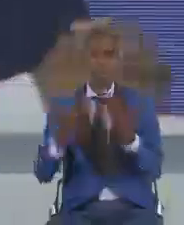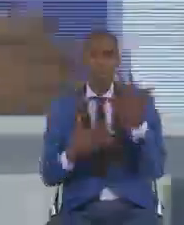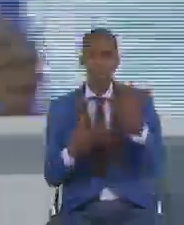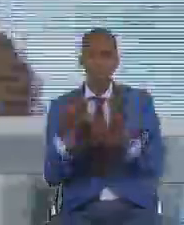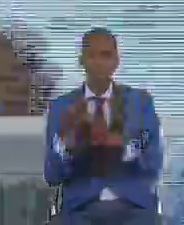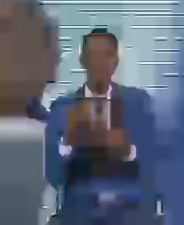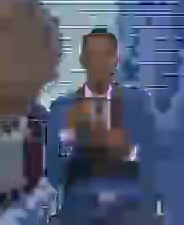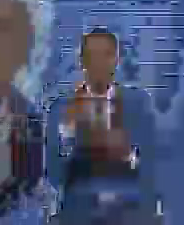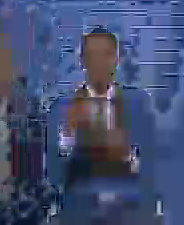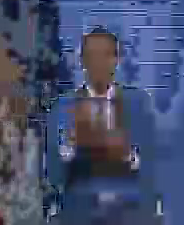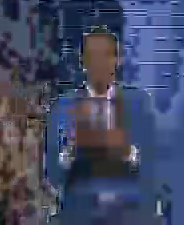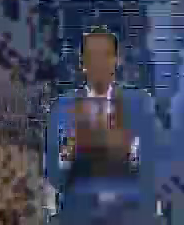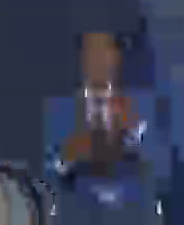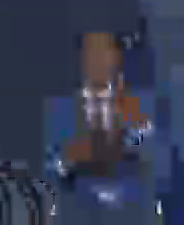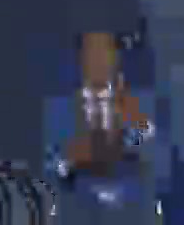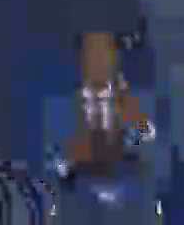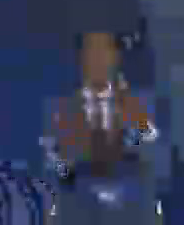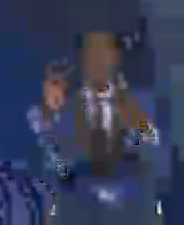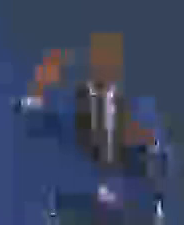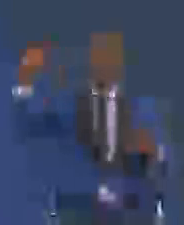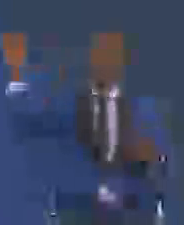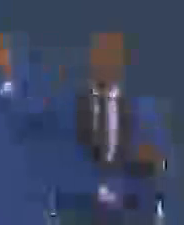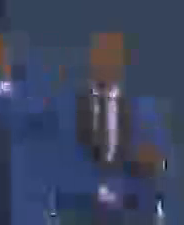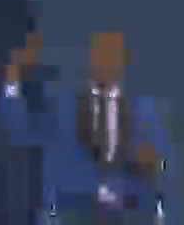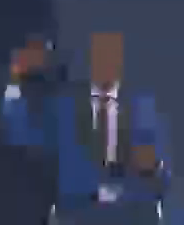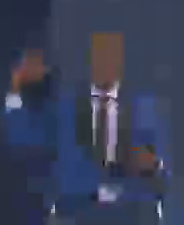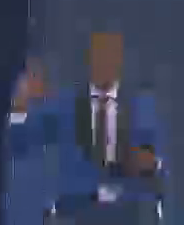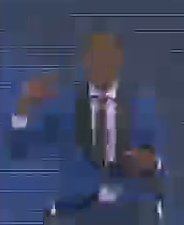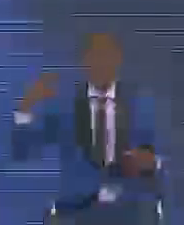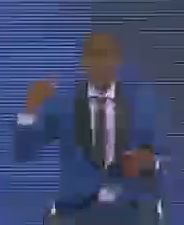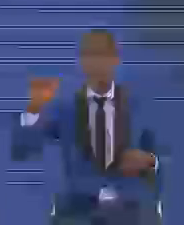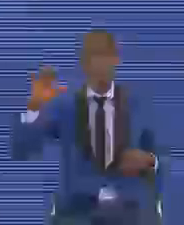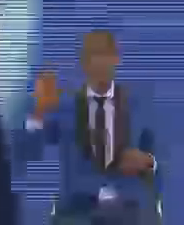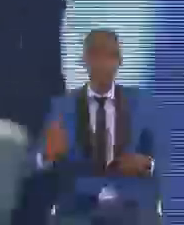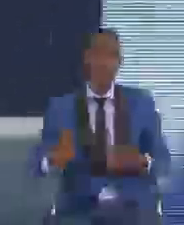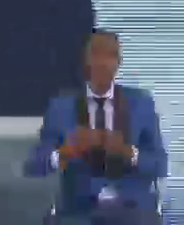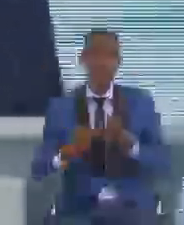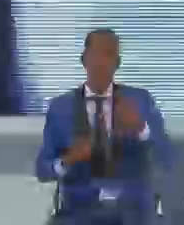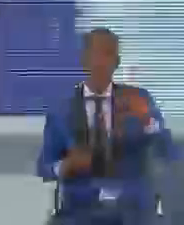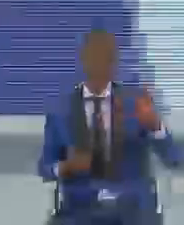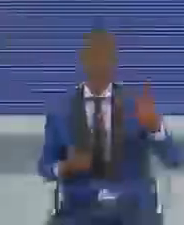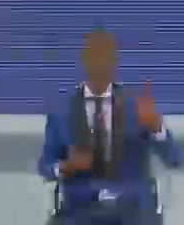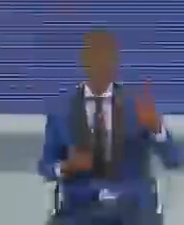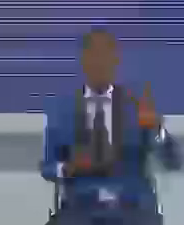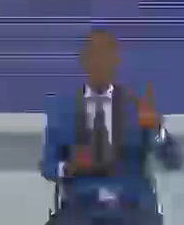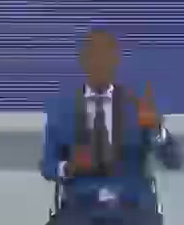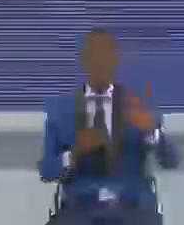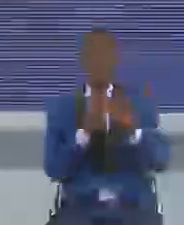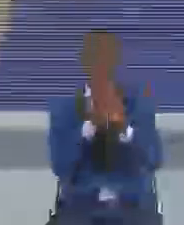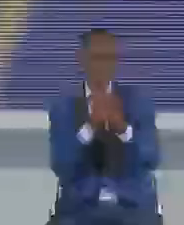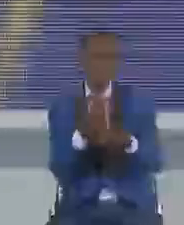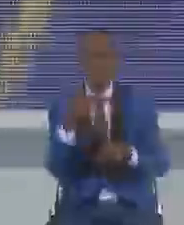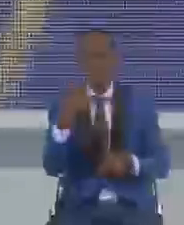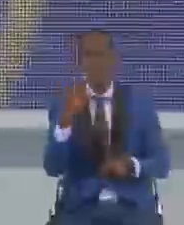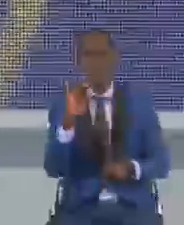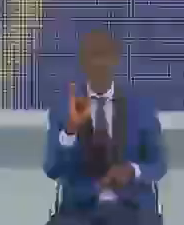one is the word grace. Grace. Number two is the word gift. And number